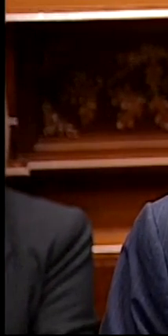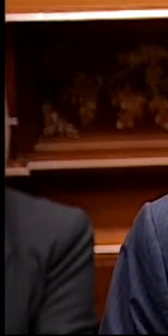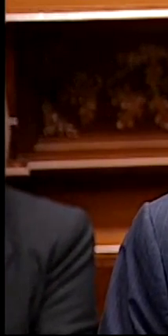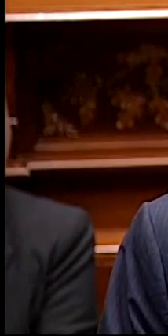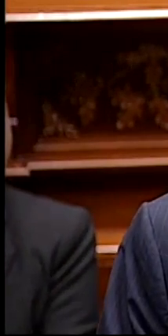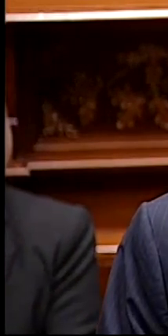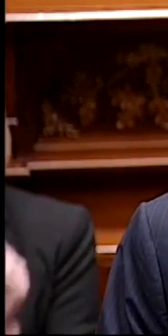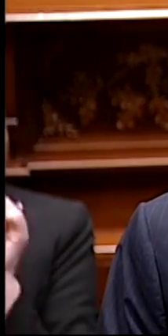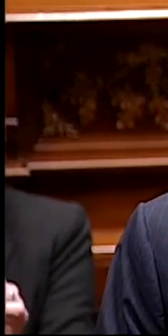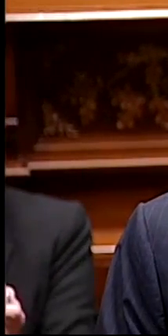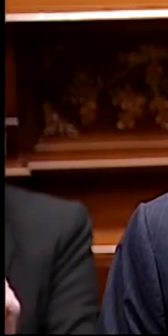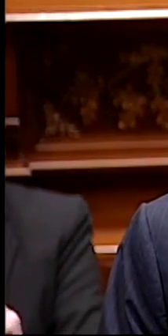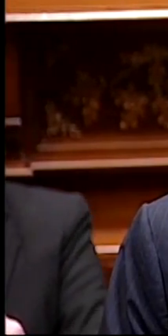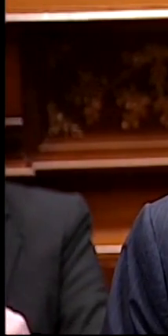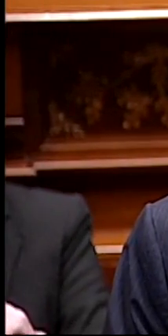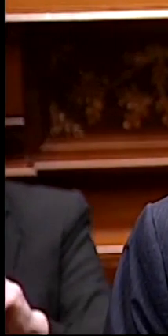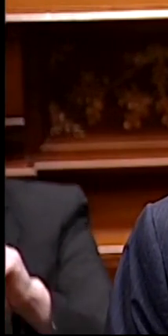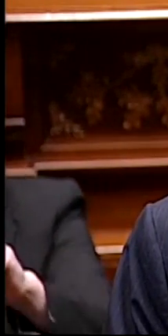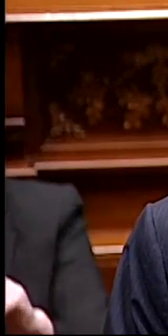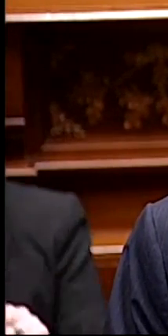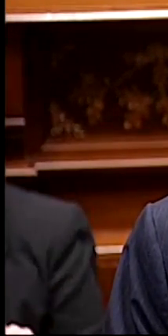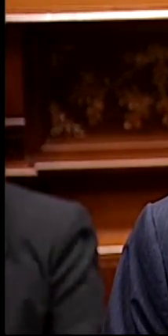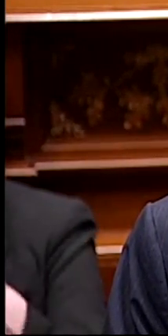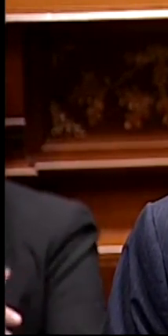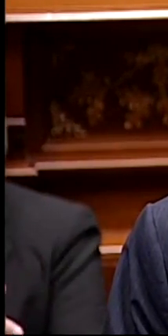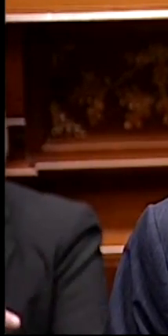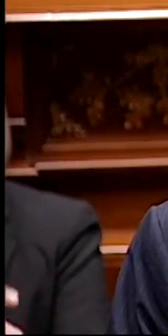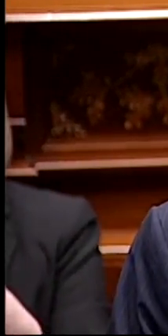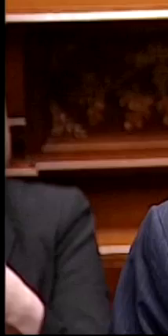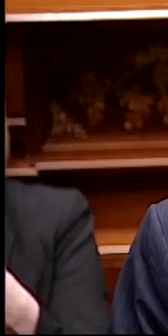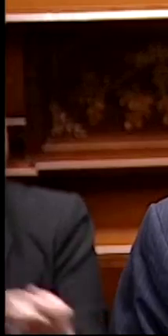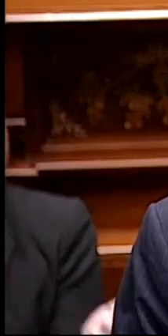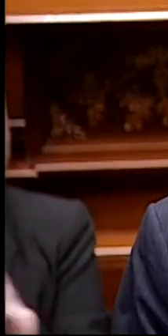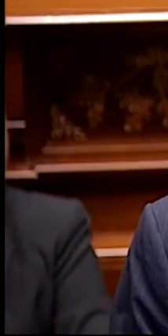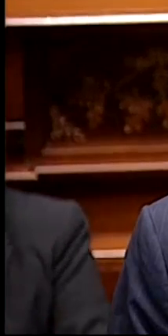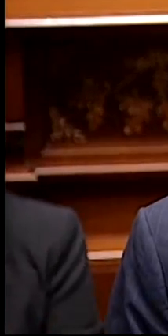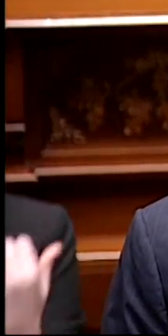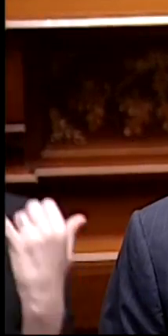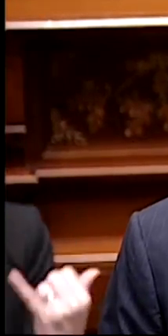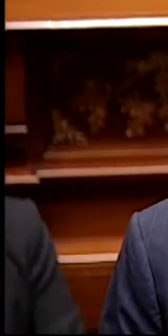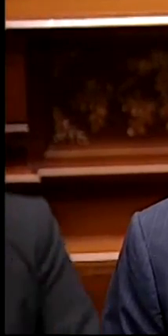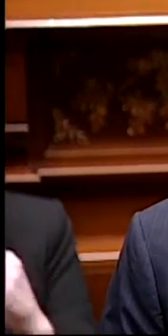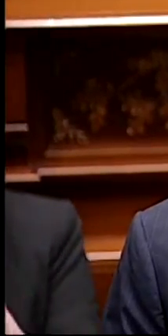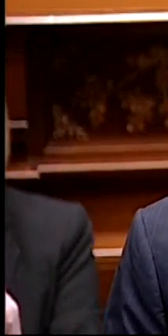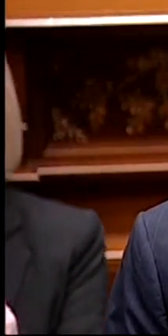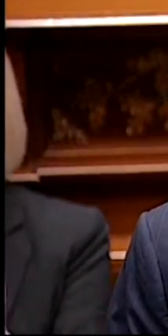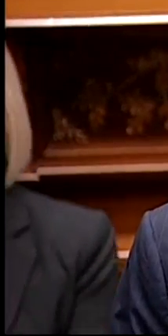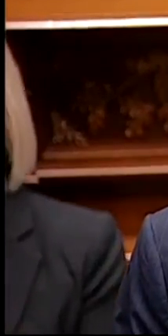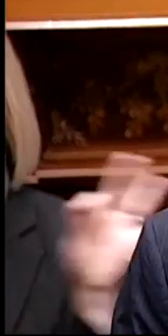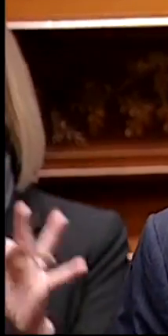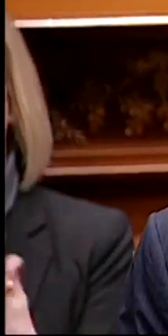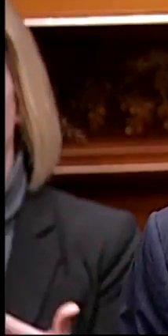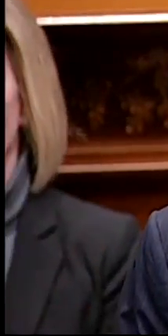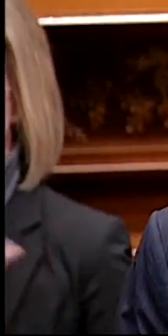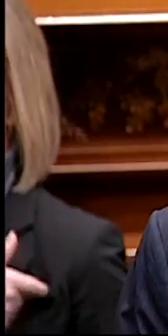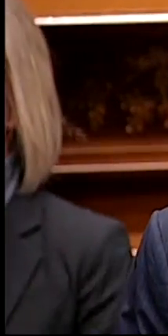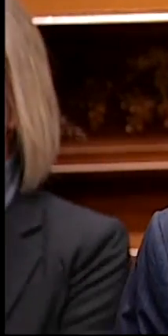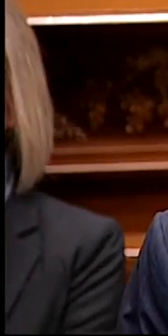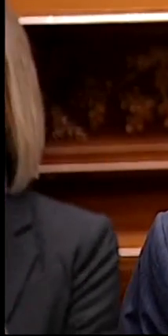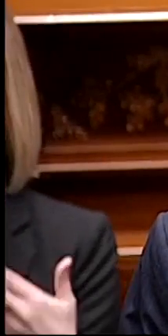on these corrections reforms. Now let's talk about the most important thing we do together as a